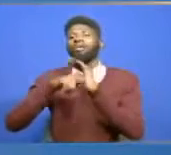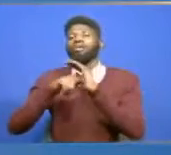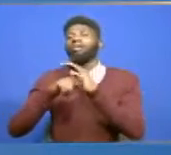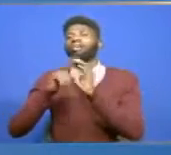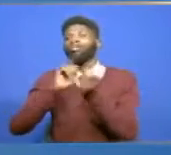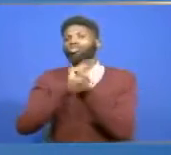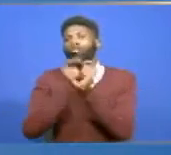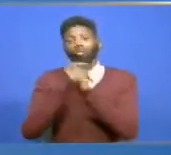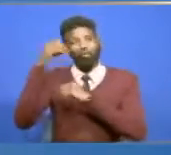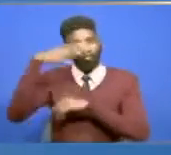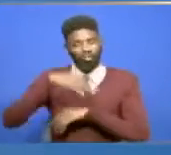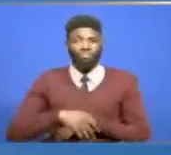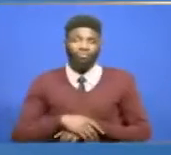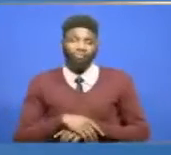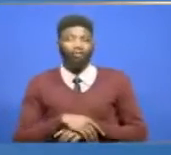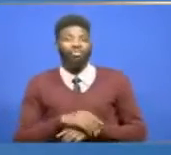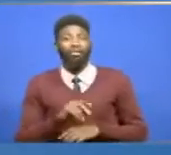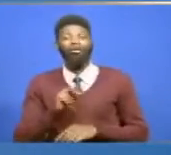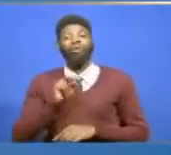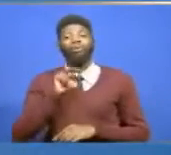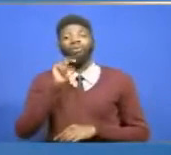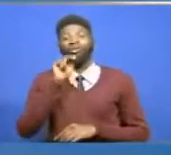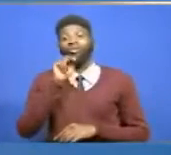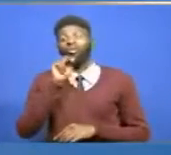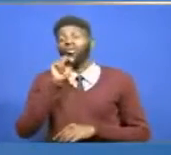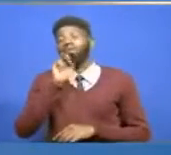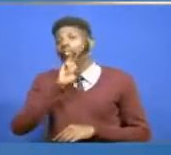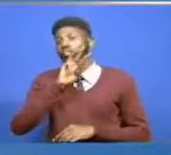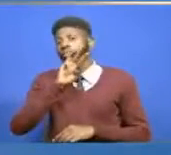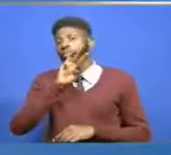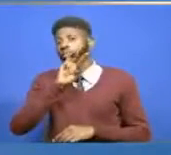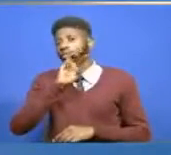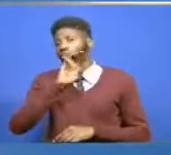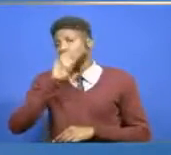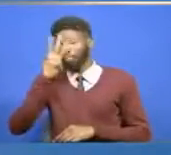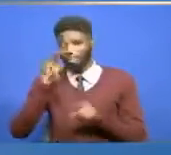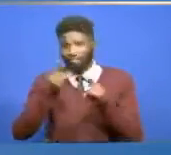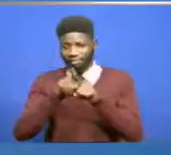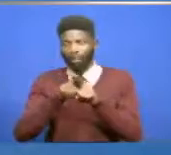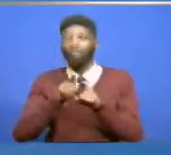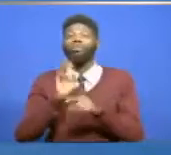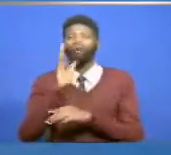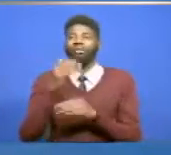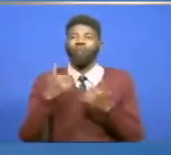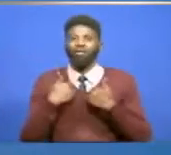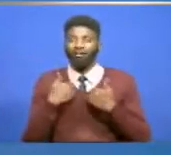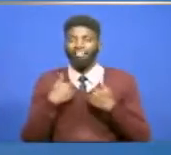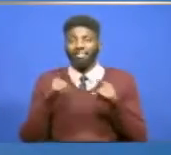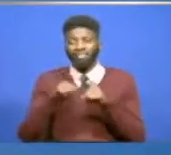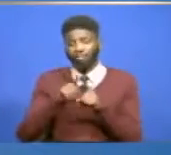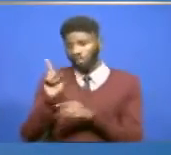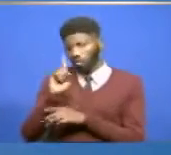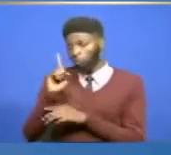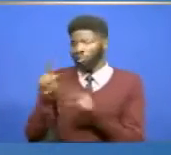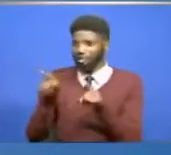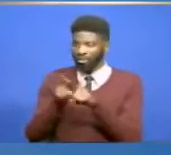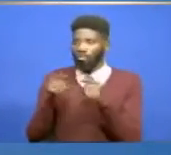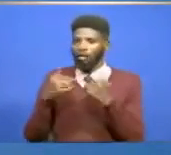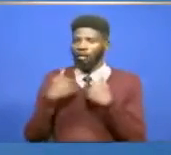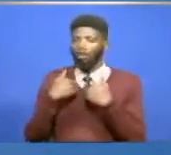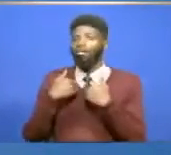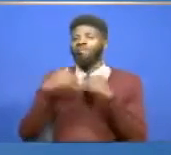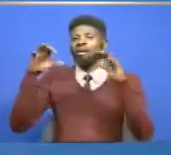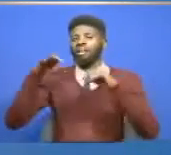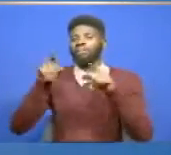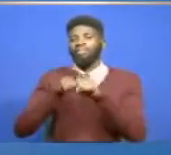the northeastern region, expect the same as well. The capital city will also have rains in the morning accompanied by sunny intervals. For residents